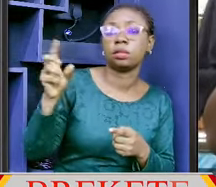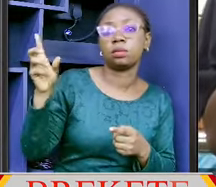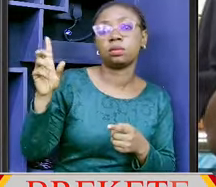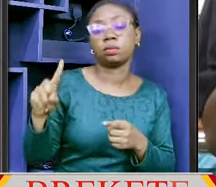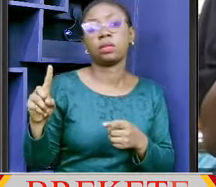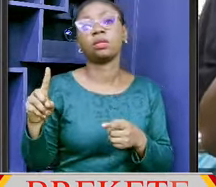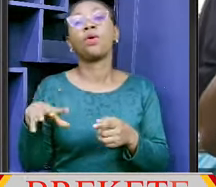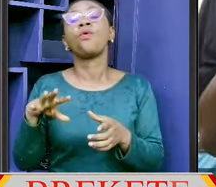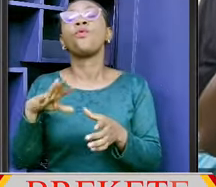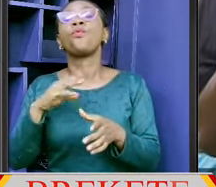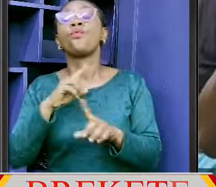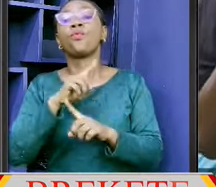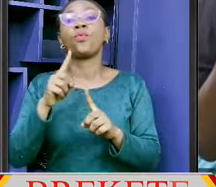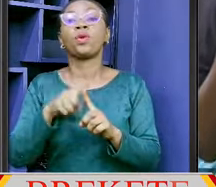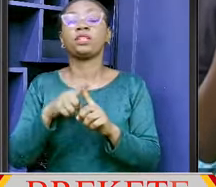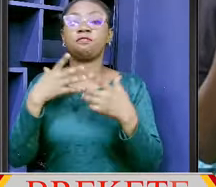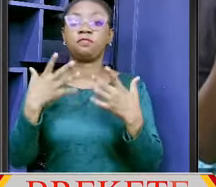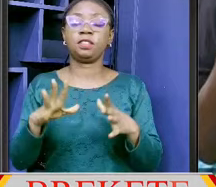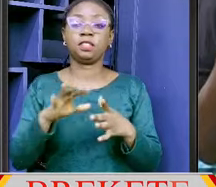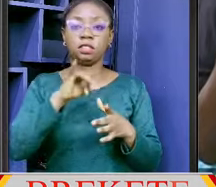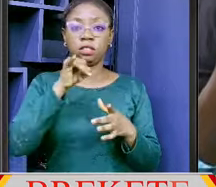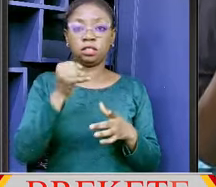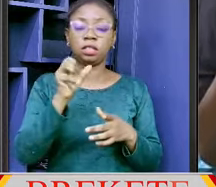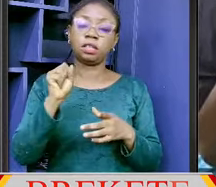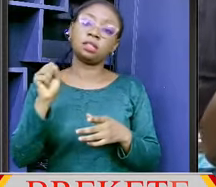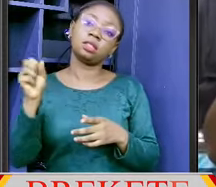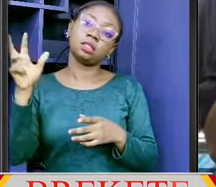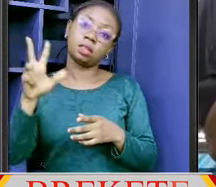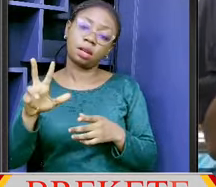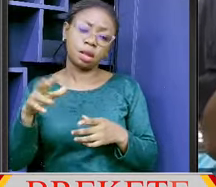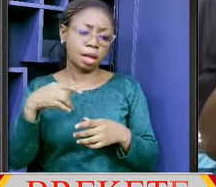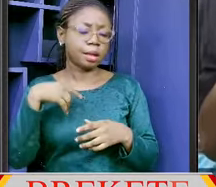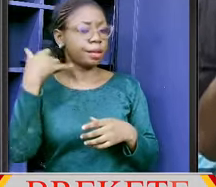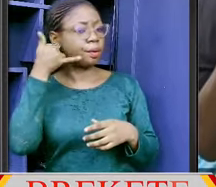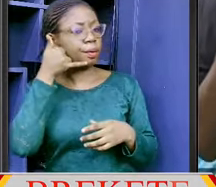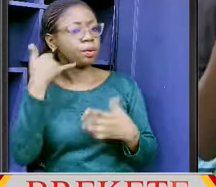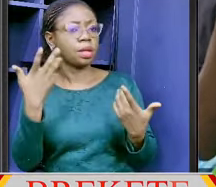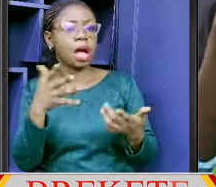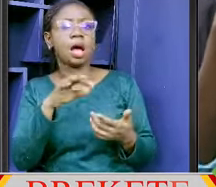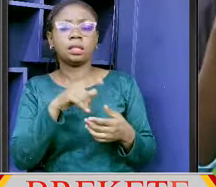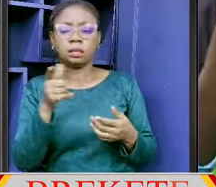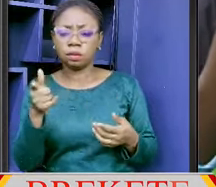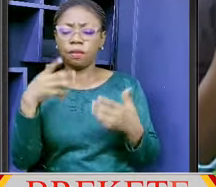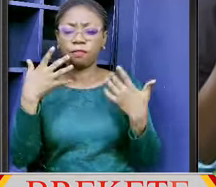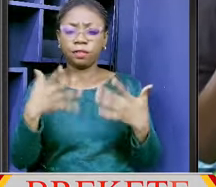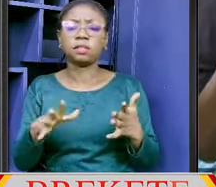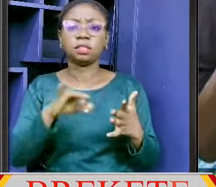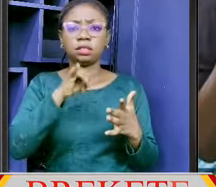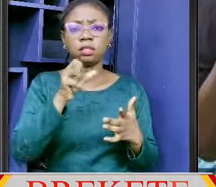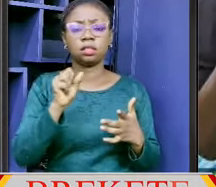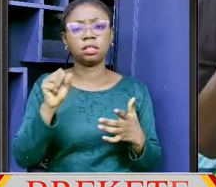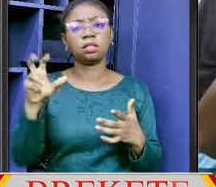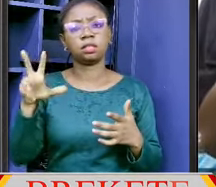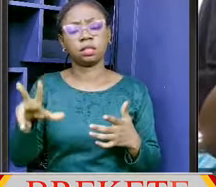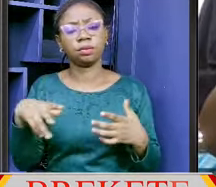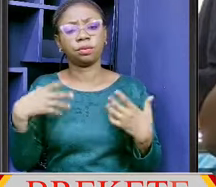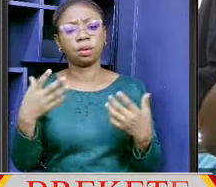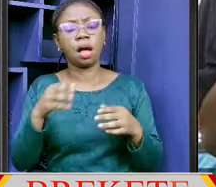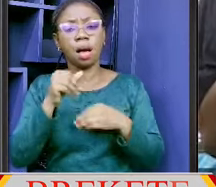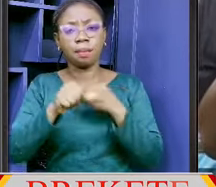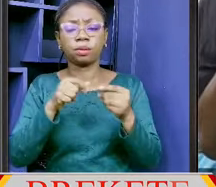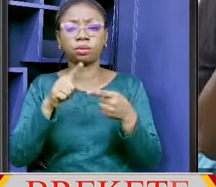finished JS 3, I now called that Gospel have finished JS 3. He's about to enter SS class. I don't have